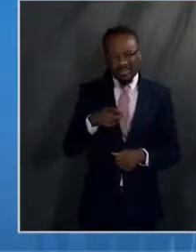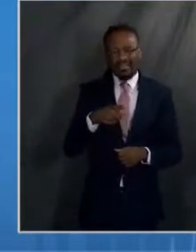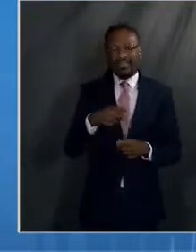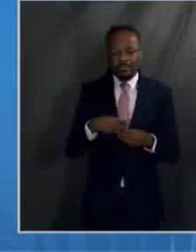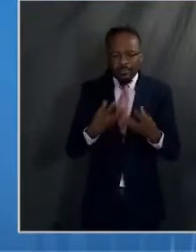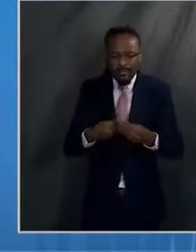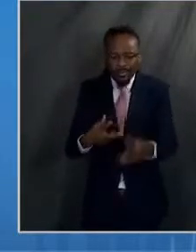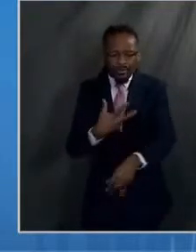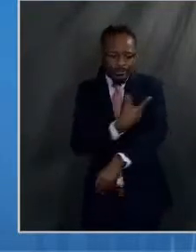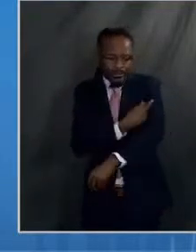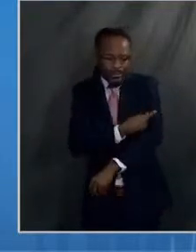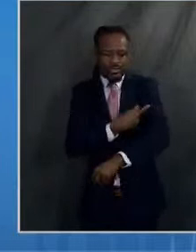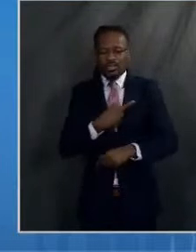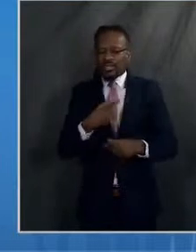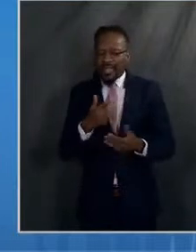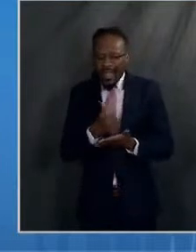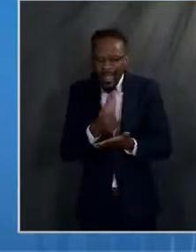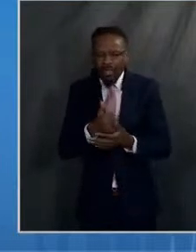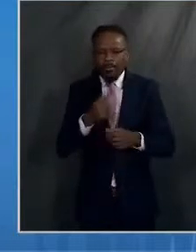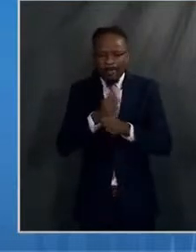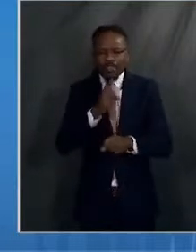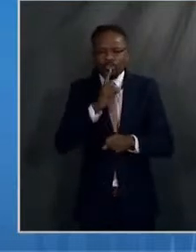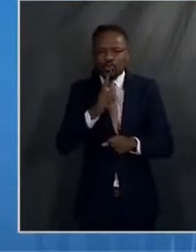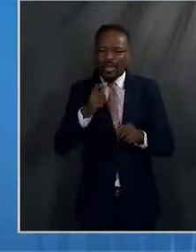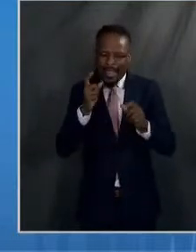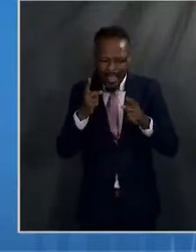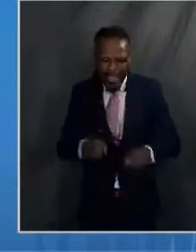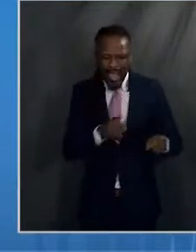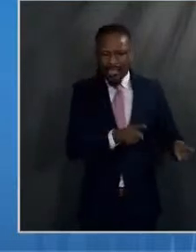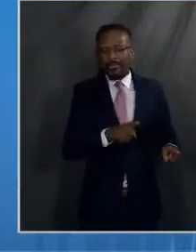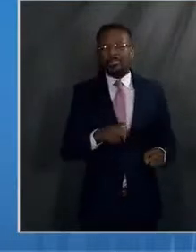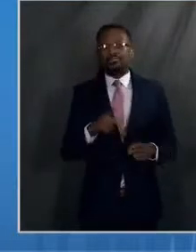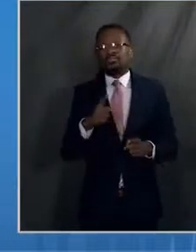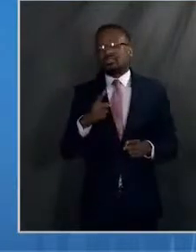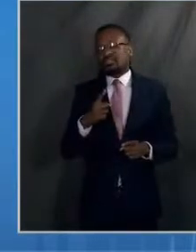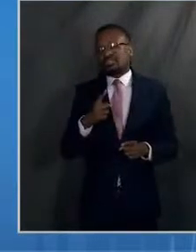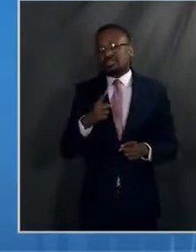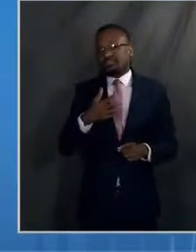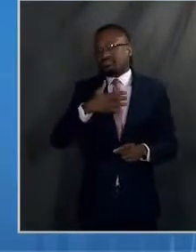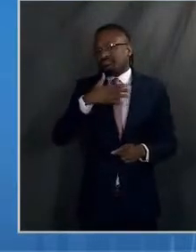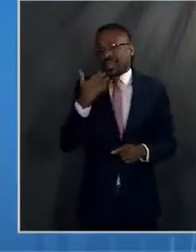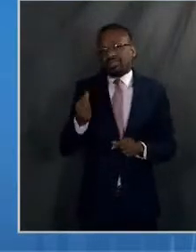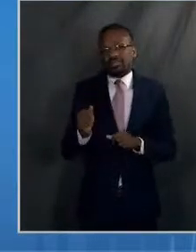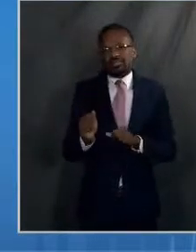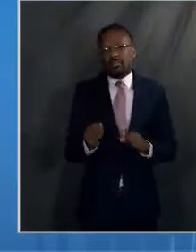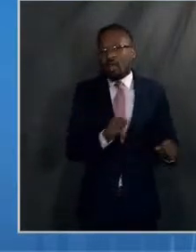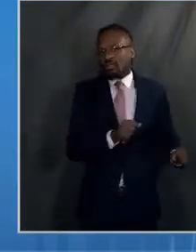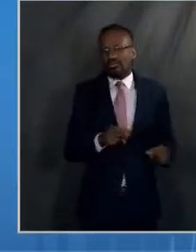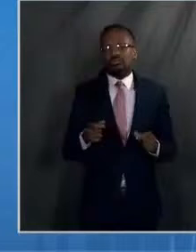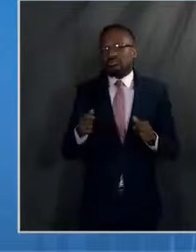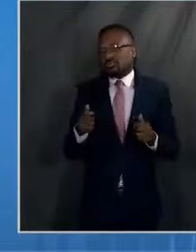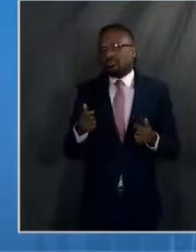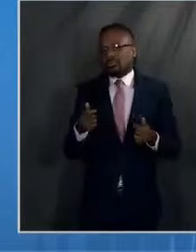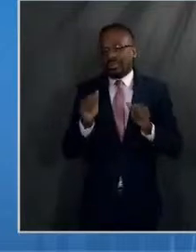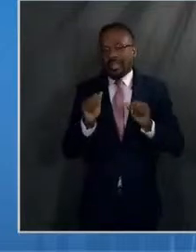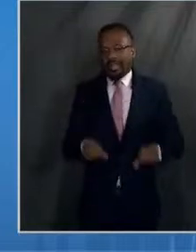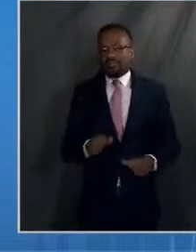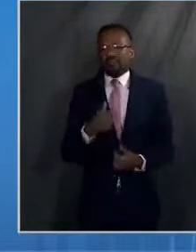as effectively and efficiently and as quickly as we possibly can. So I'll stop there and hand it back to